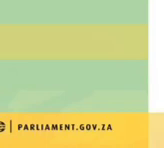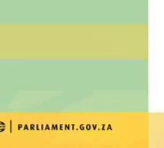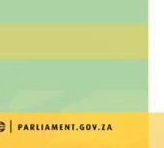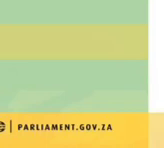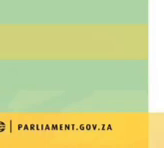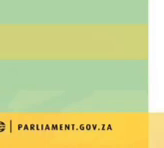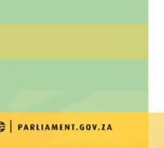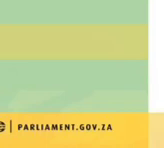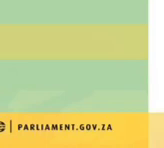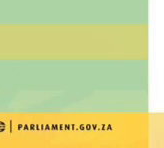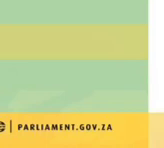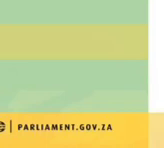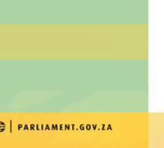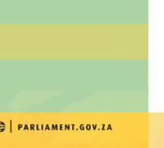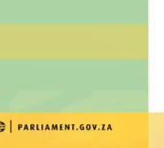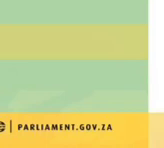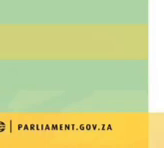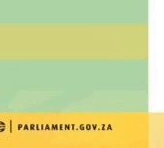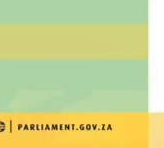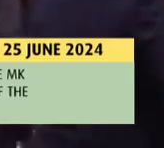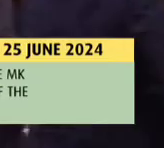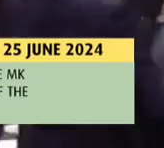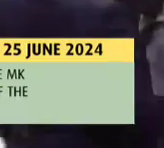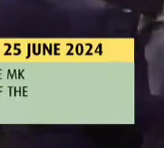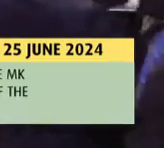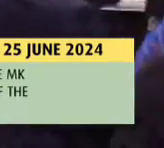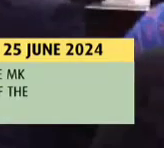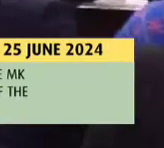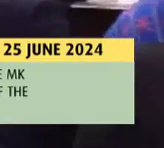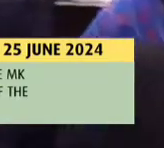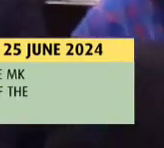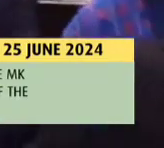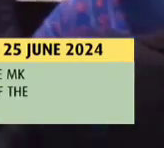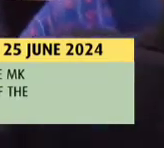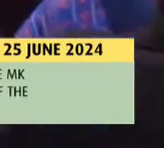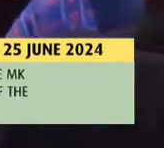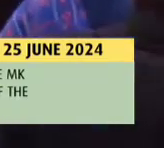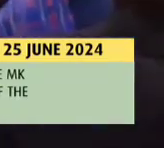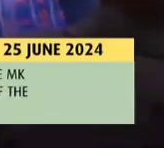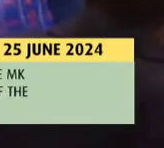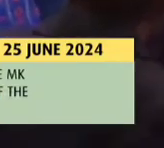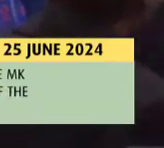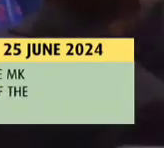National Assembly, the acting Church President Goliath.